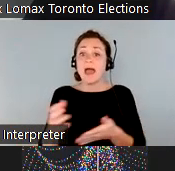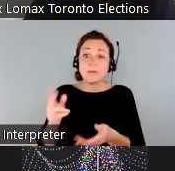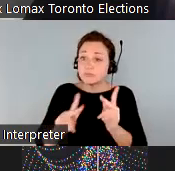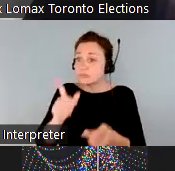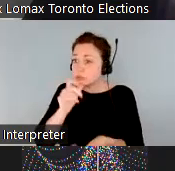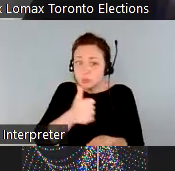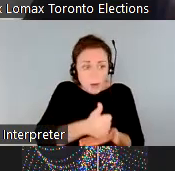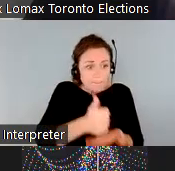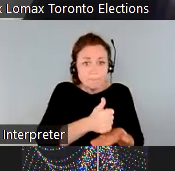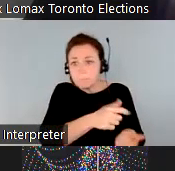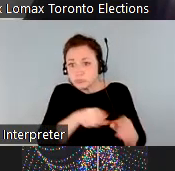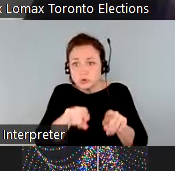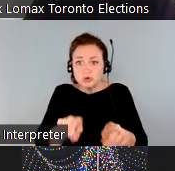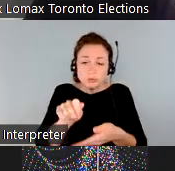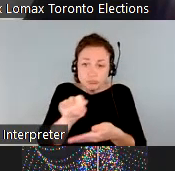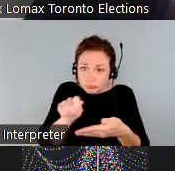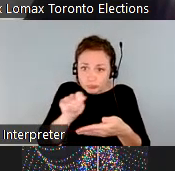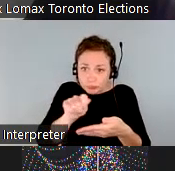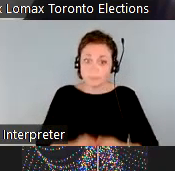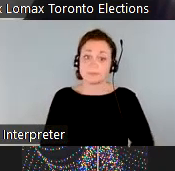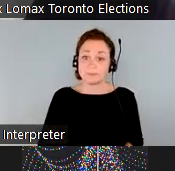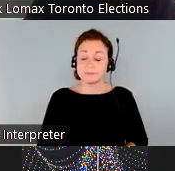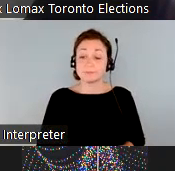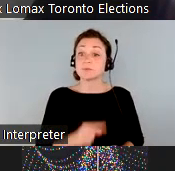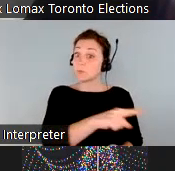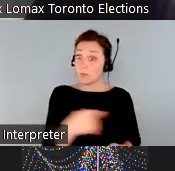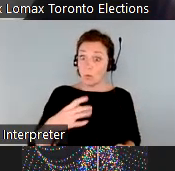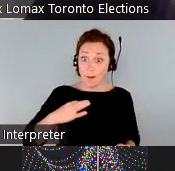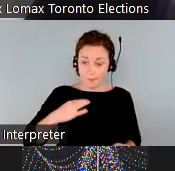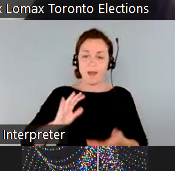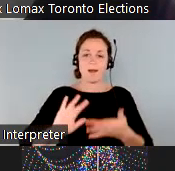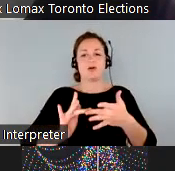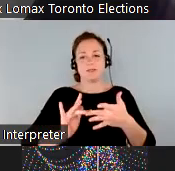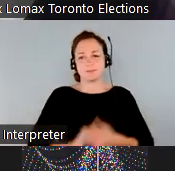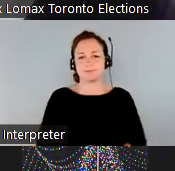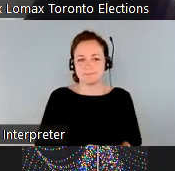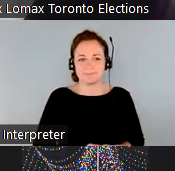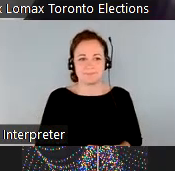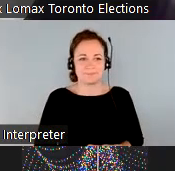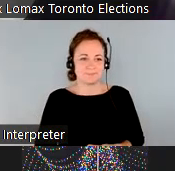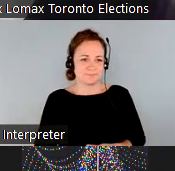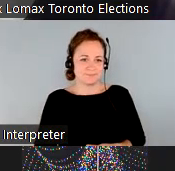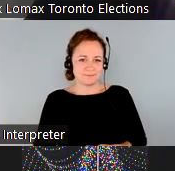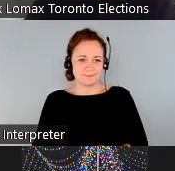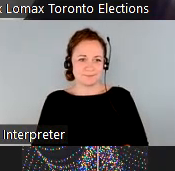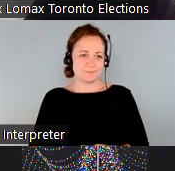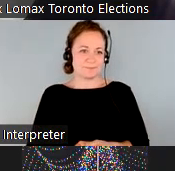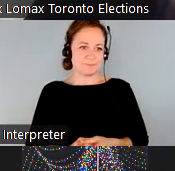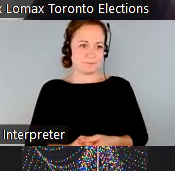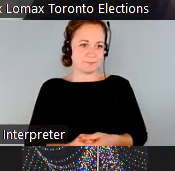this device. During the hiring process, applications can be submitted online. Next slide, please.